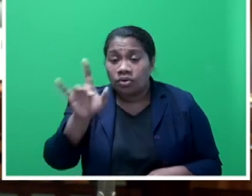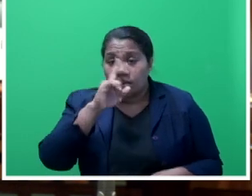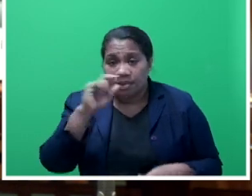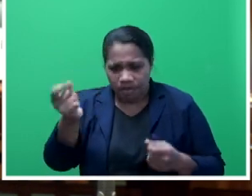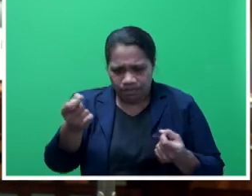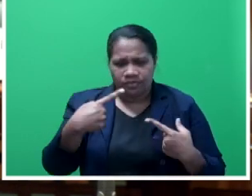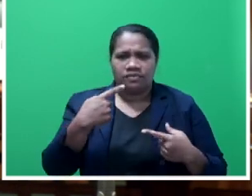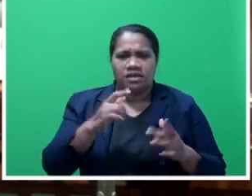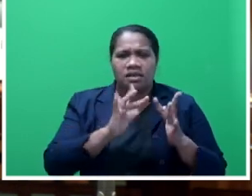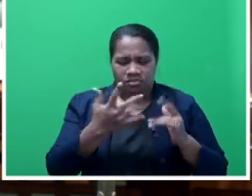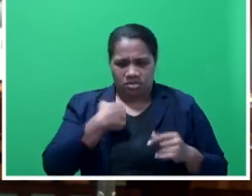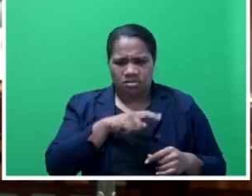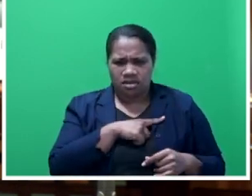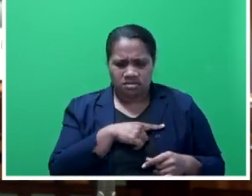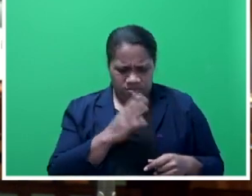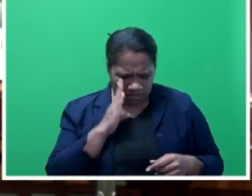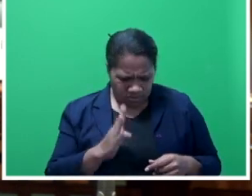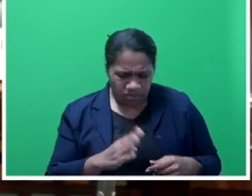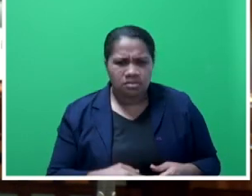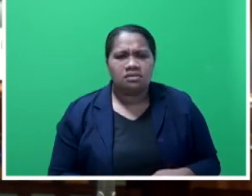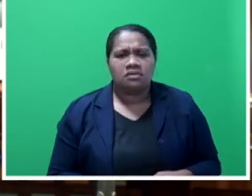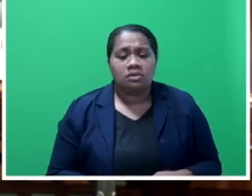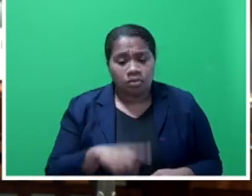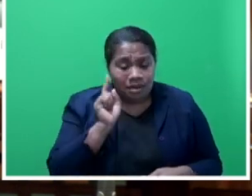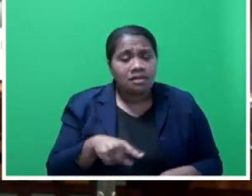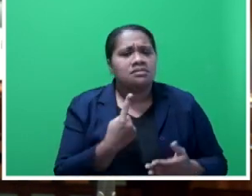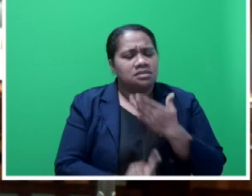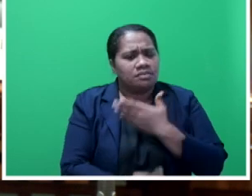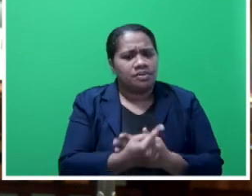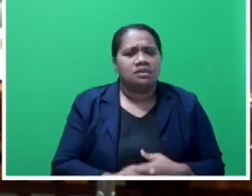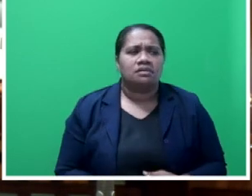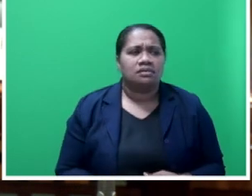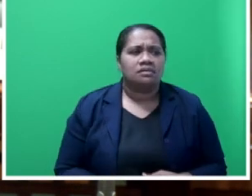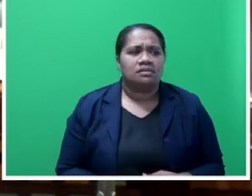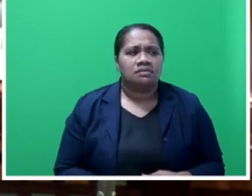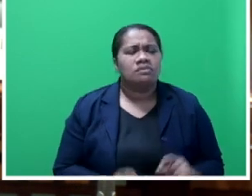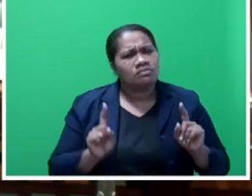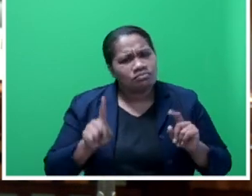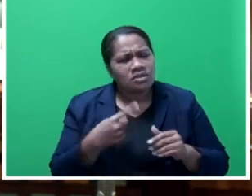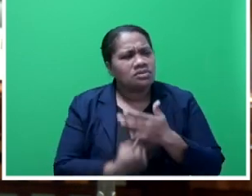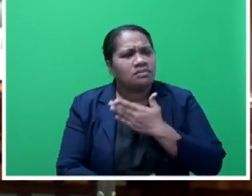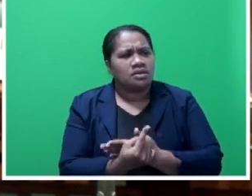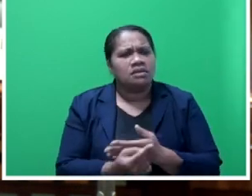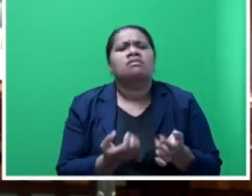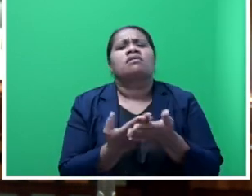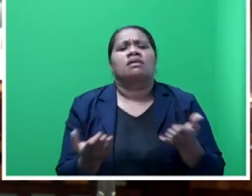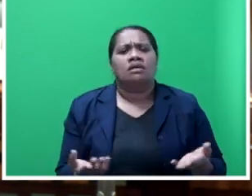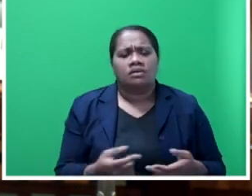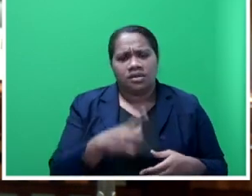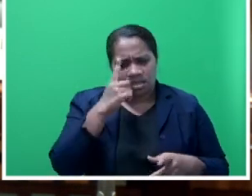out. This is what's happening. This is what's happening. So how can we